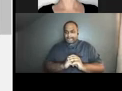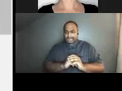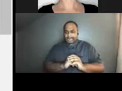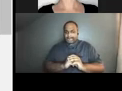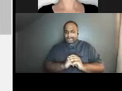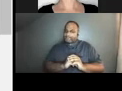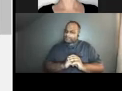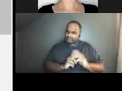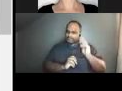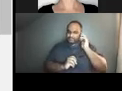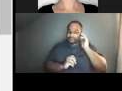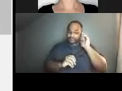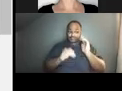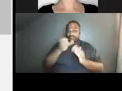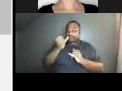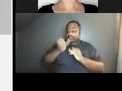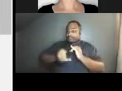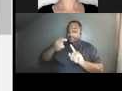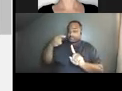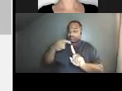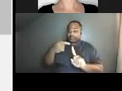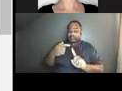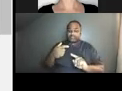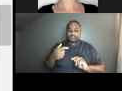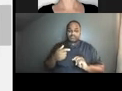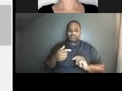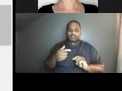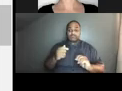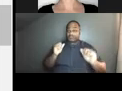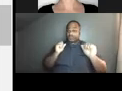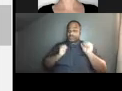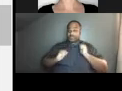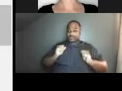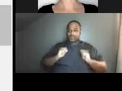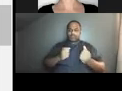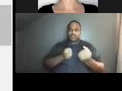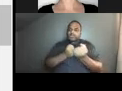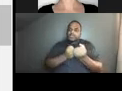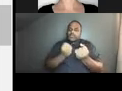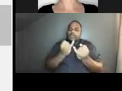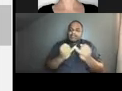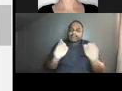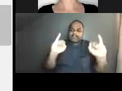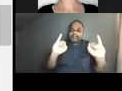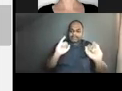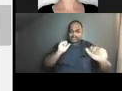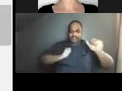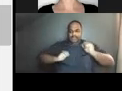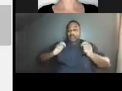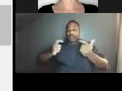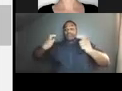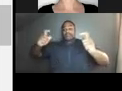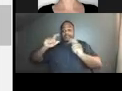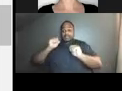Yeah, and the last point is that grand theaters should support independent theaters because those are more